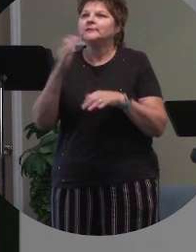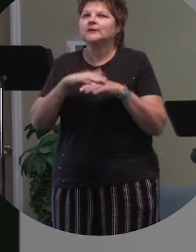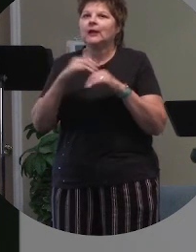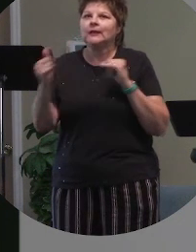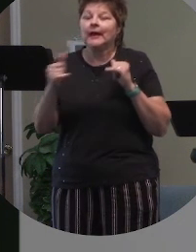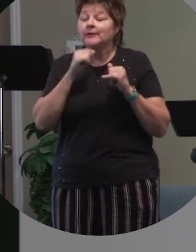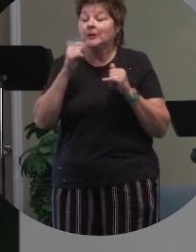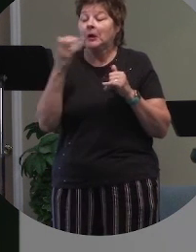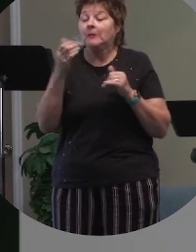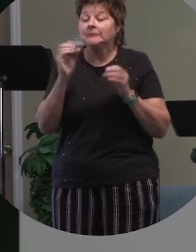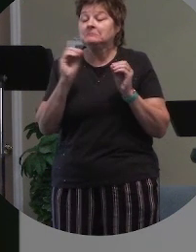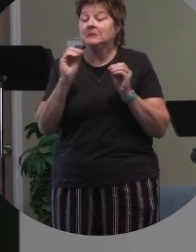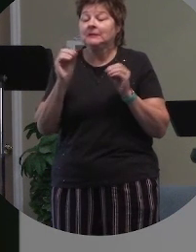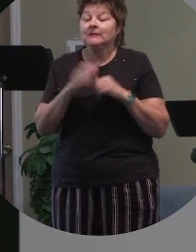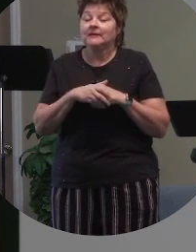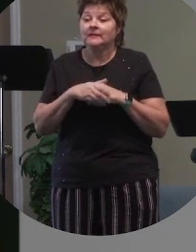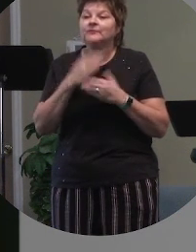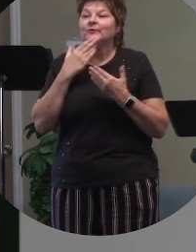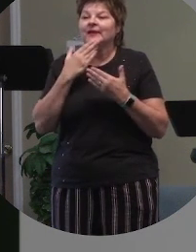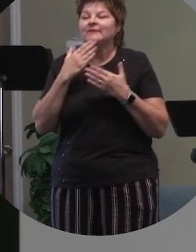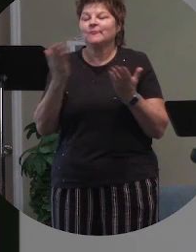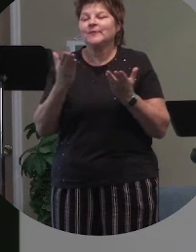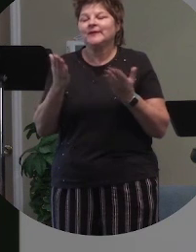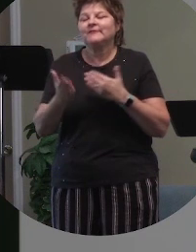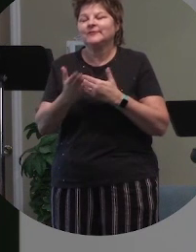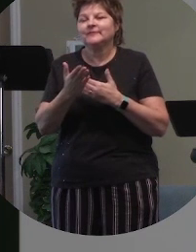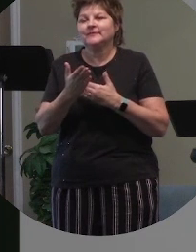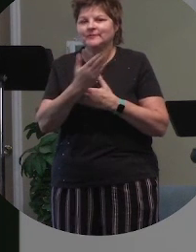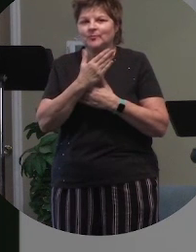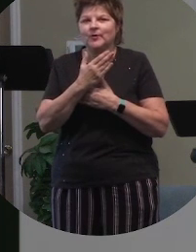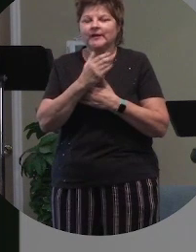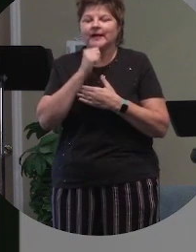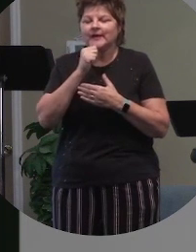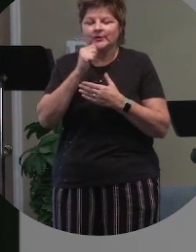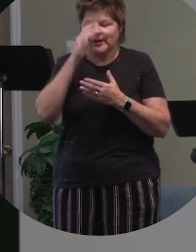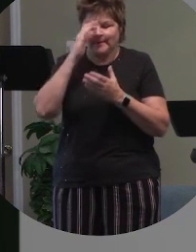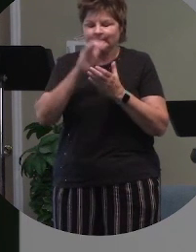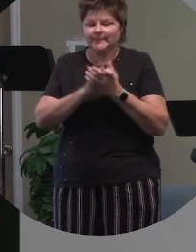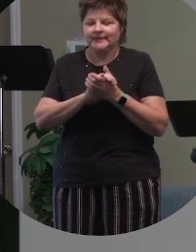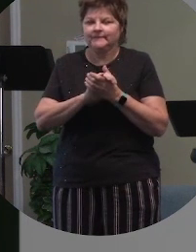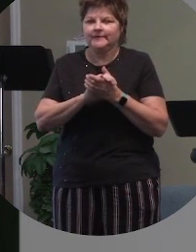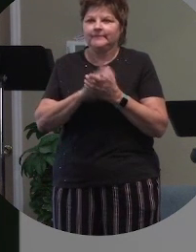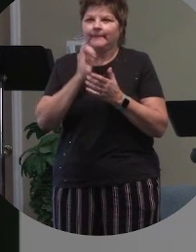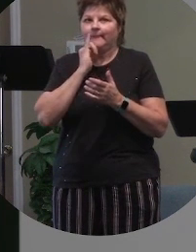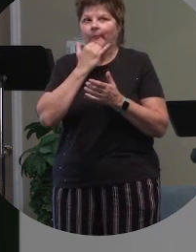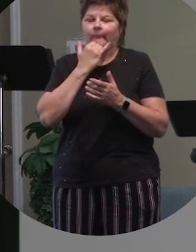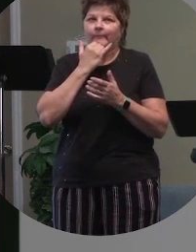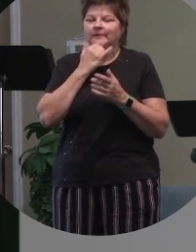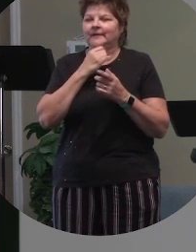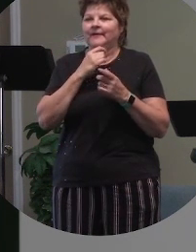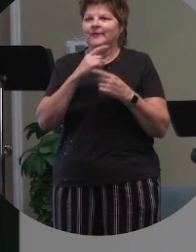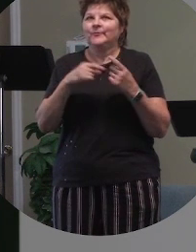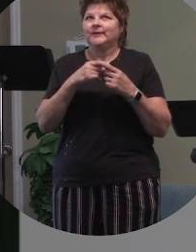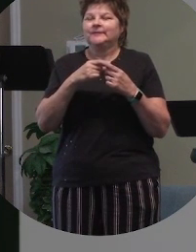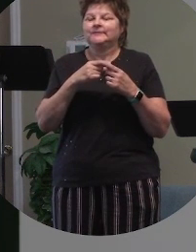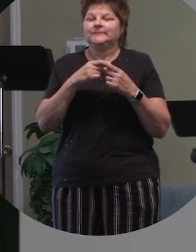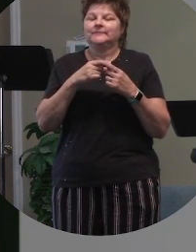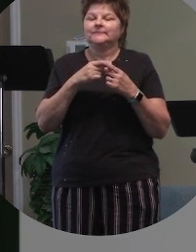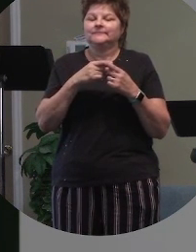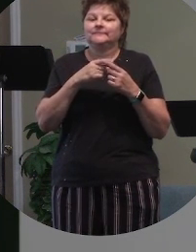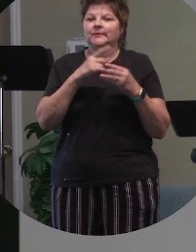watch anything. Thank you for being here this morning. I don't believe in accidents, not when it comes to God, or